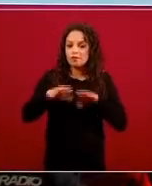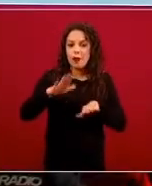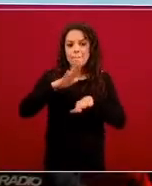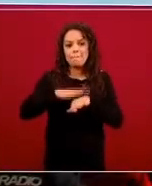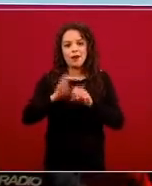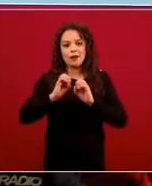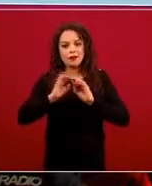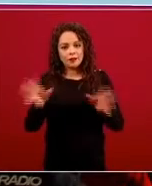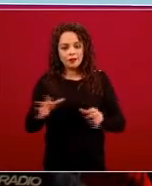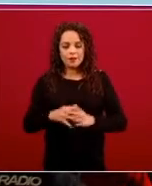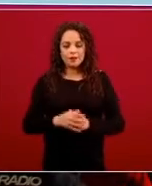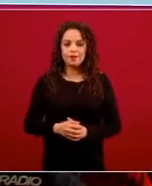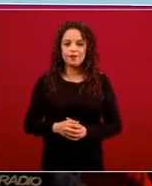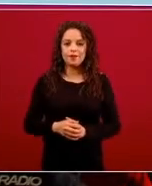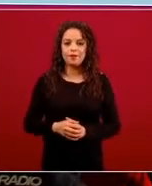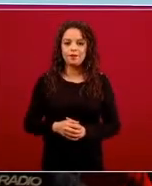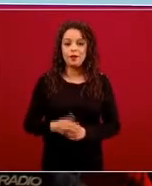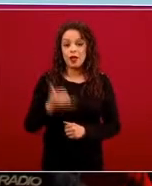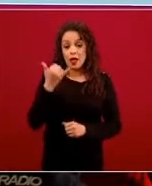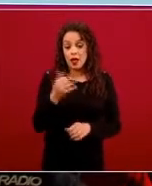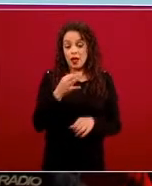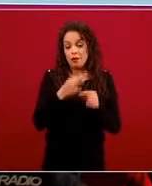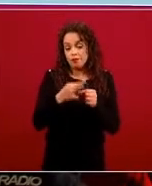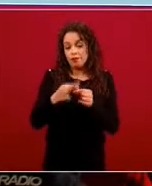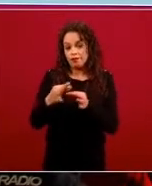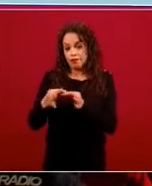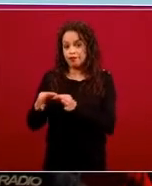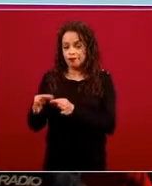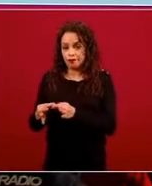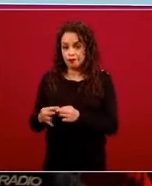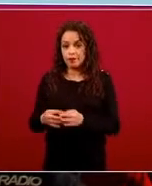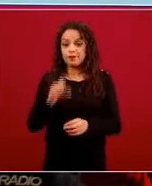is to help everyone be really well informed.